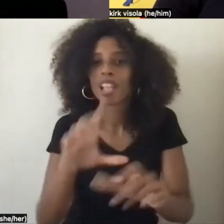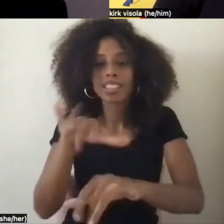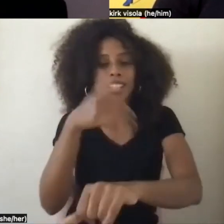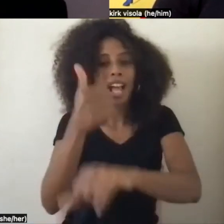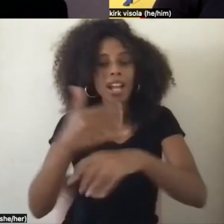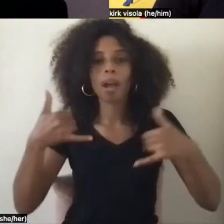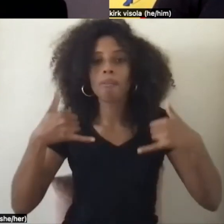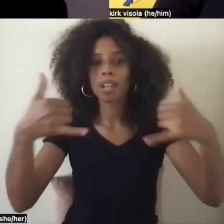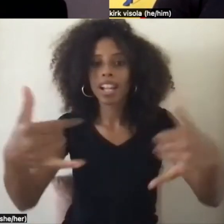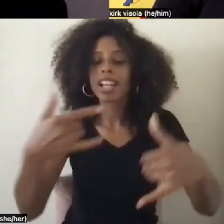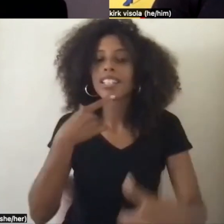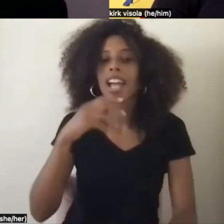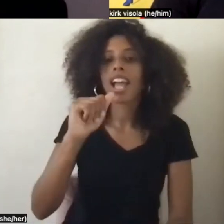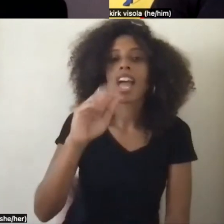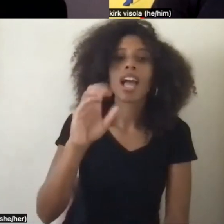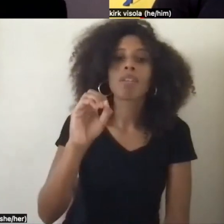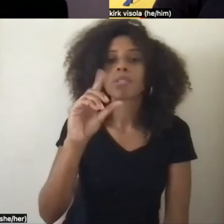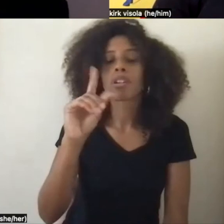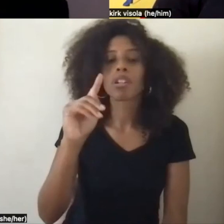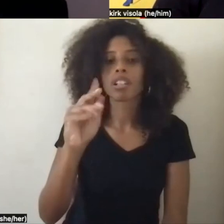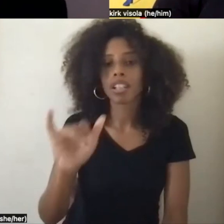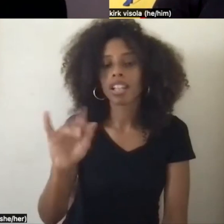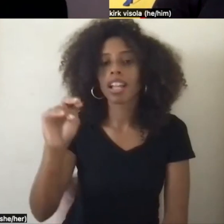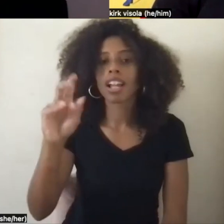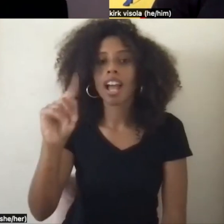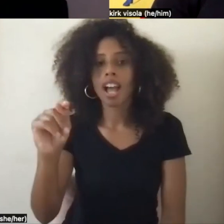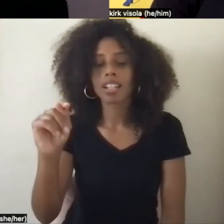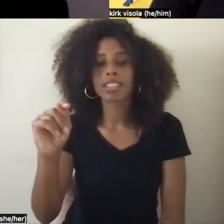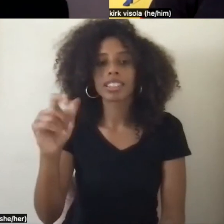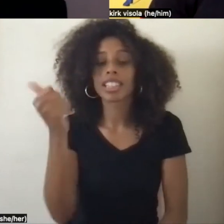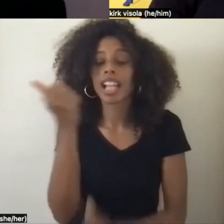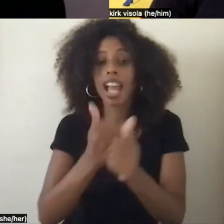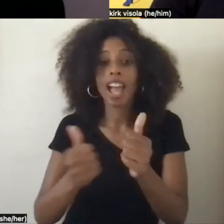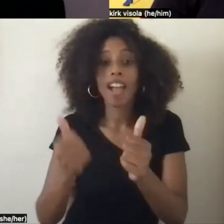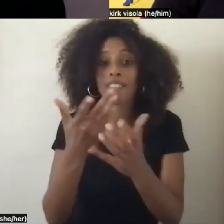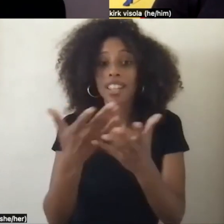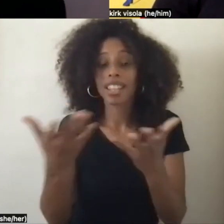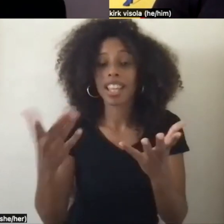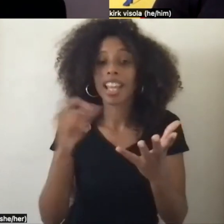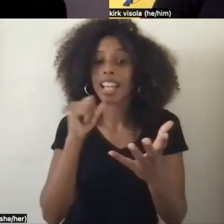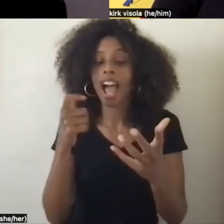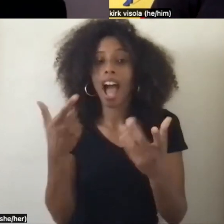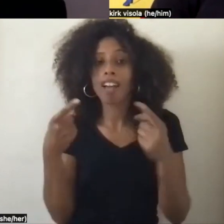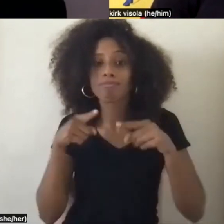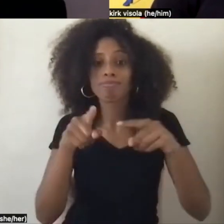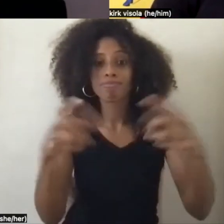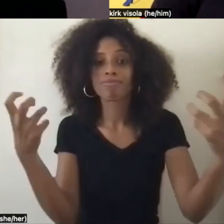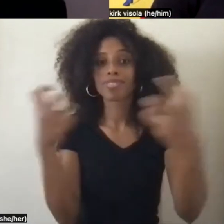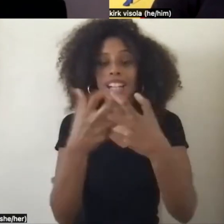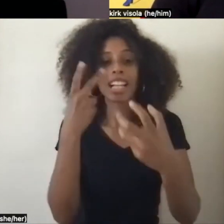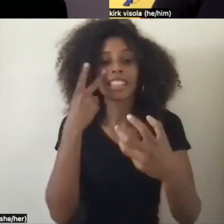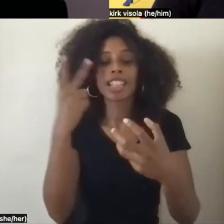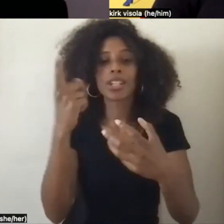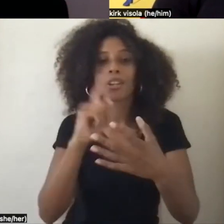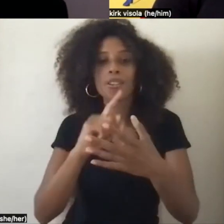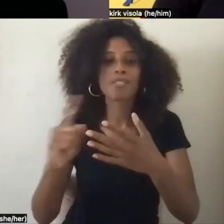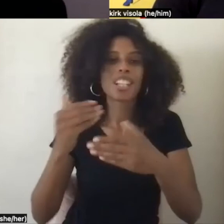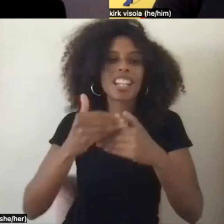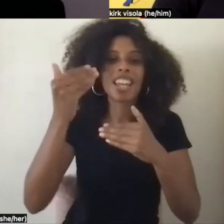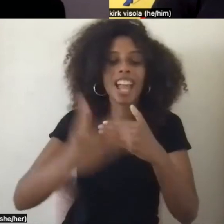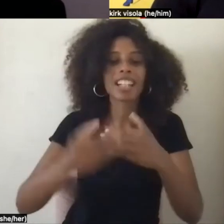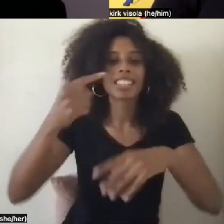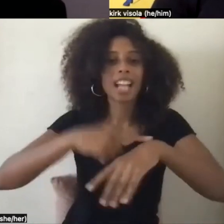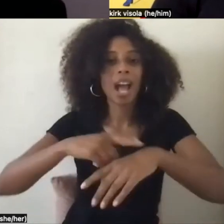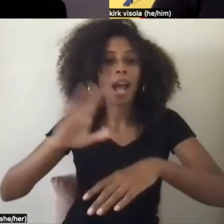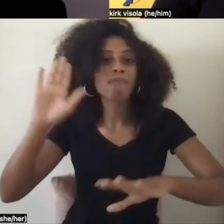saying absolutely not to everything unaligned. We will see you next time. Bye. Peace. Peace.